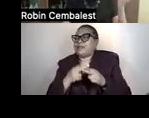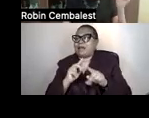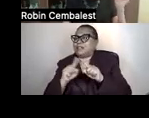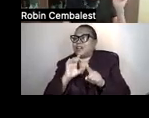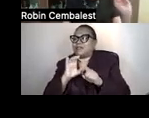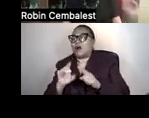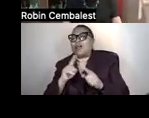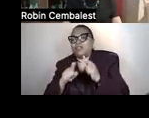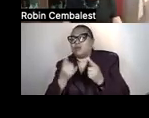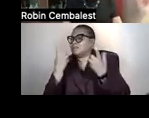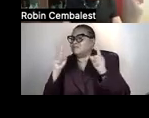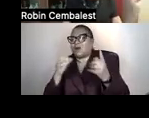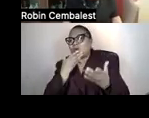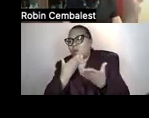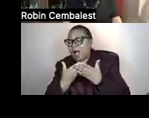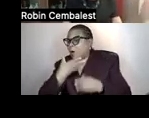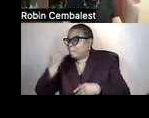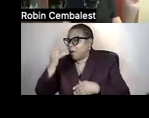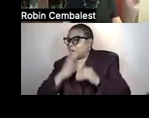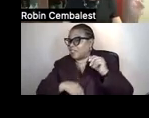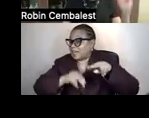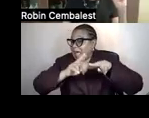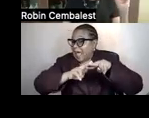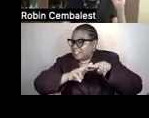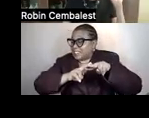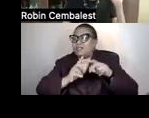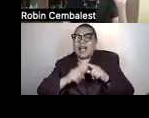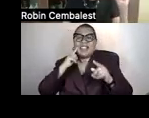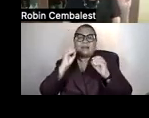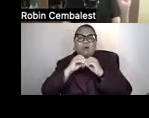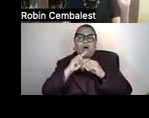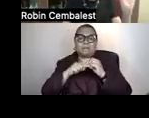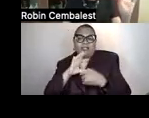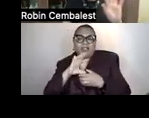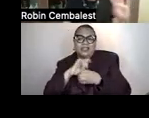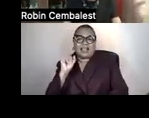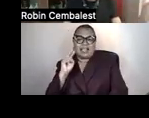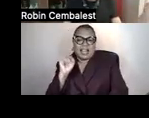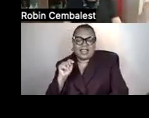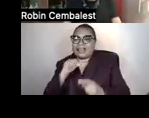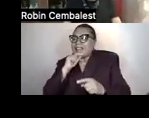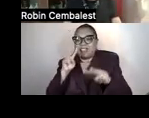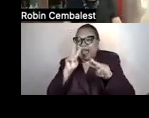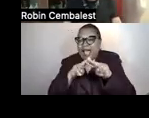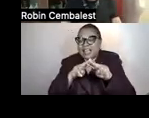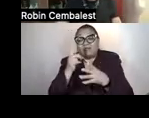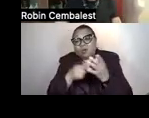cultures, those work just as well or better than the hashtags. So I would think more about the content than the hashtags for what it's